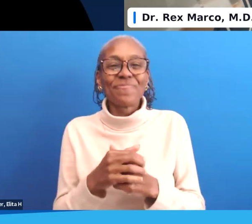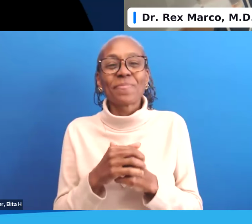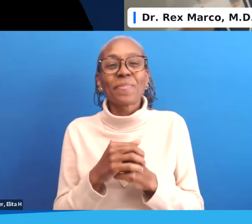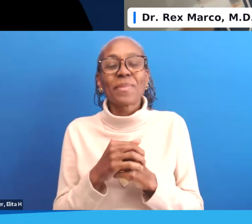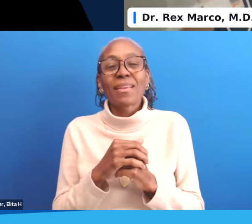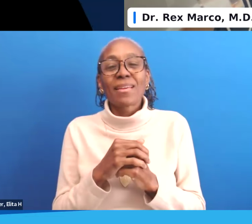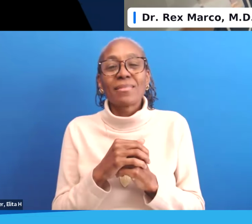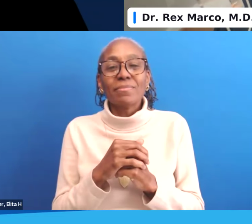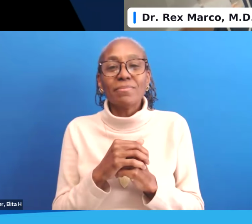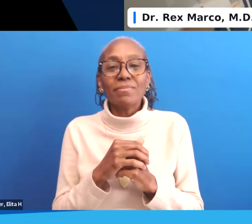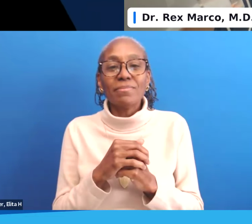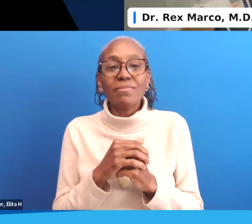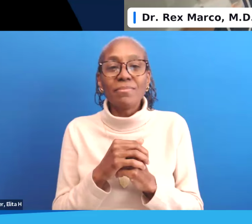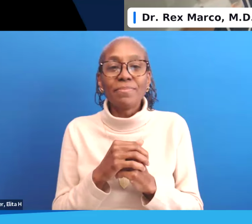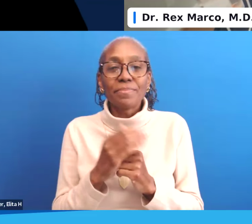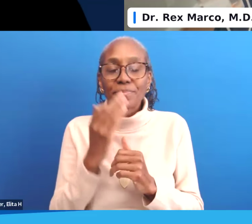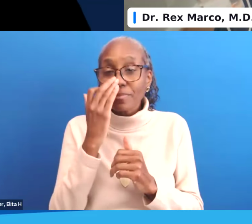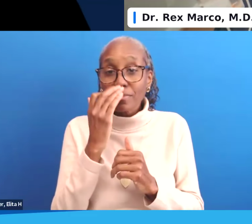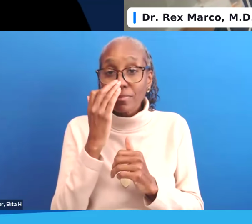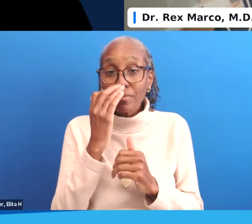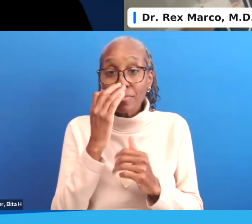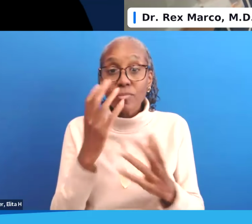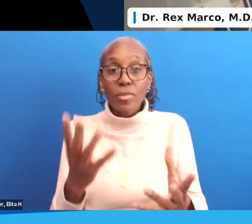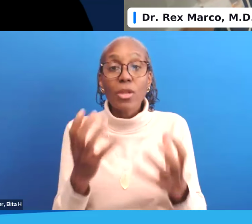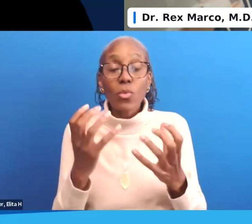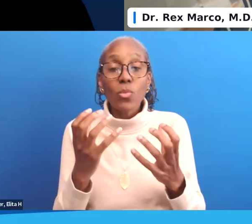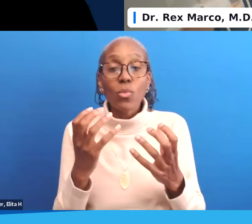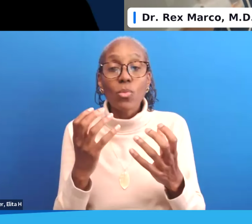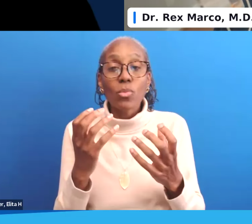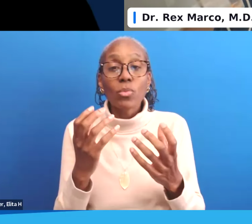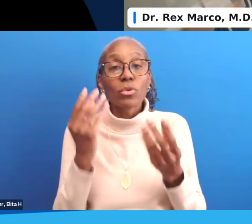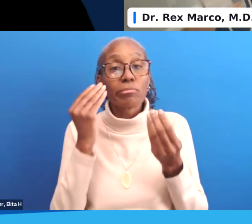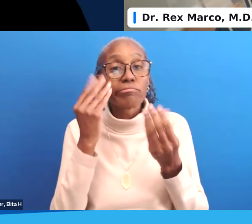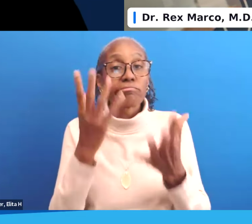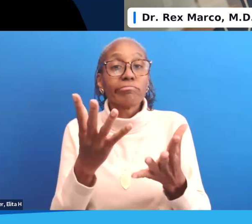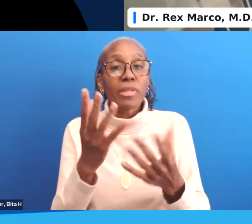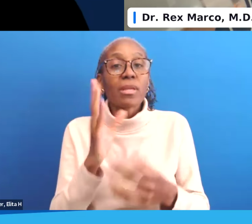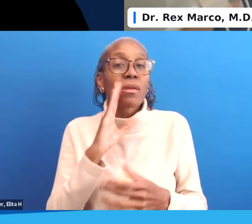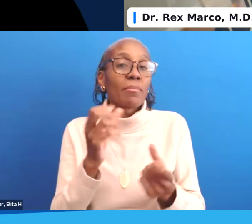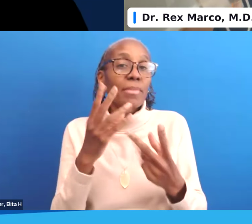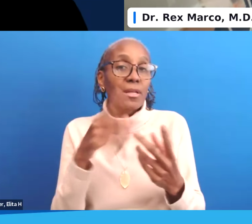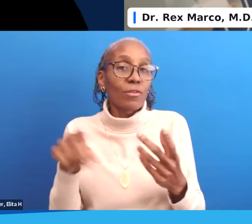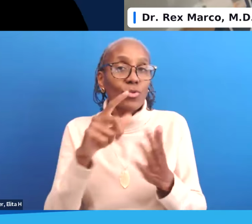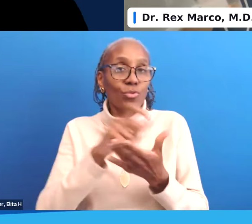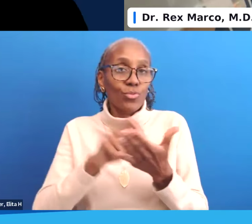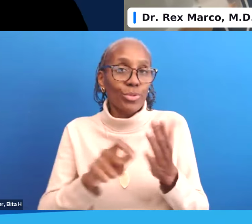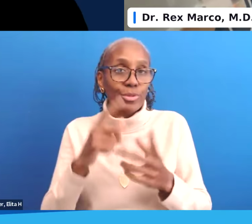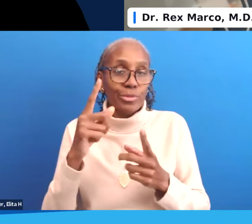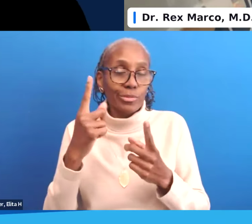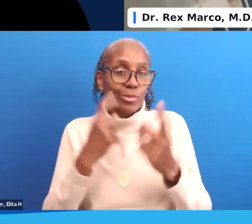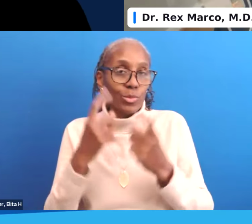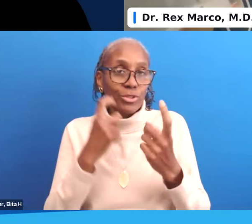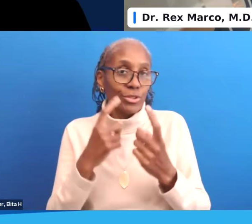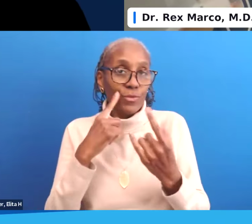Um, I wanted to tell you that I know a lot of you have written in questions for